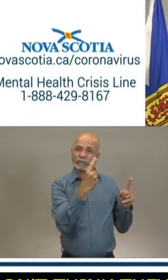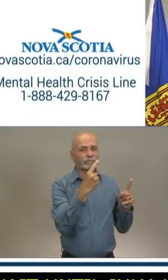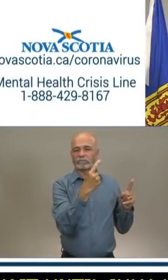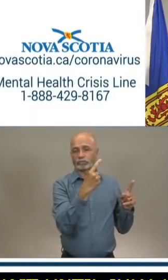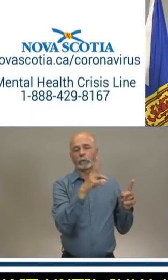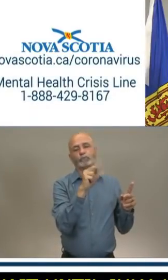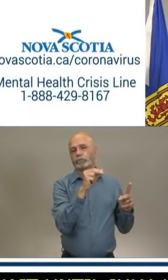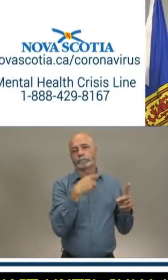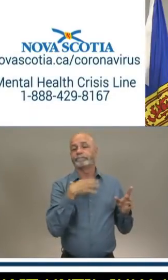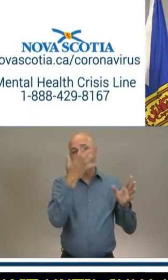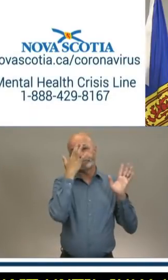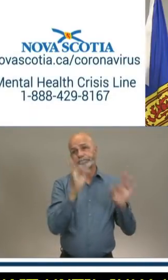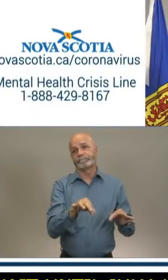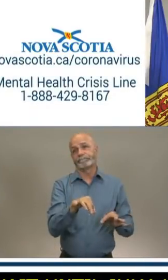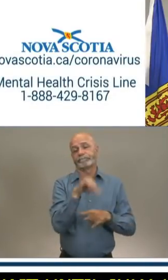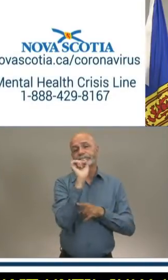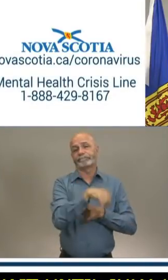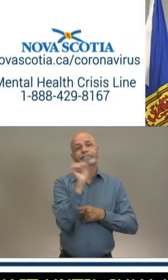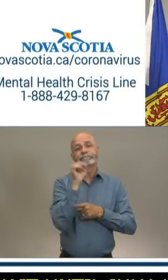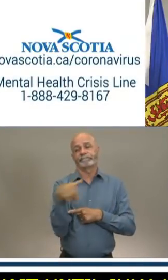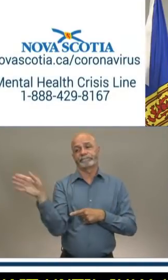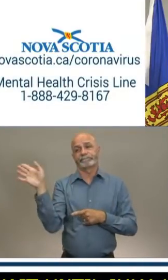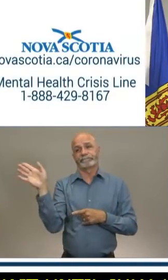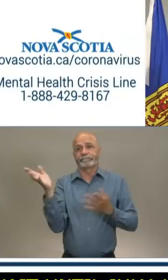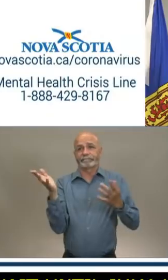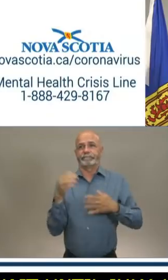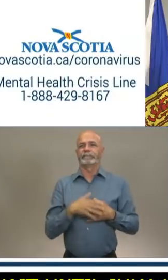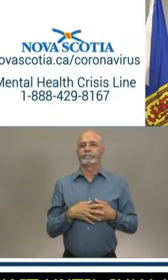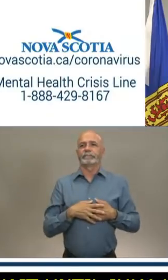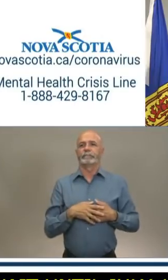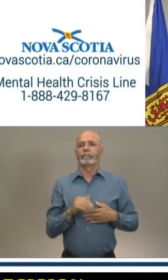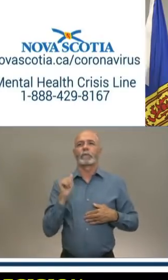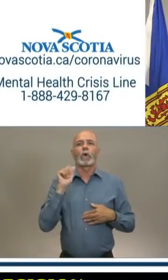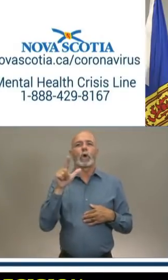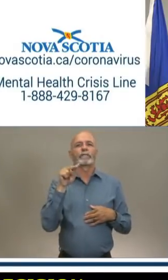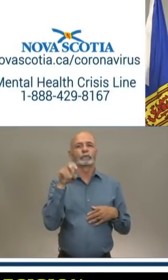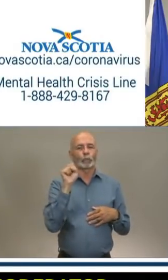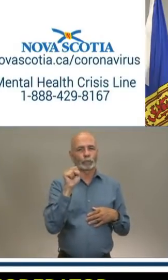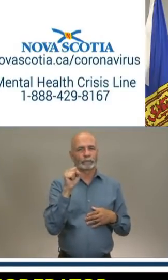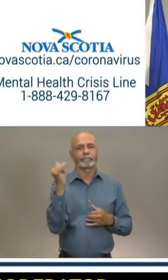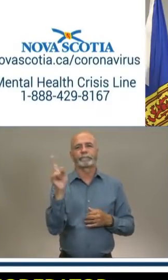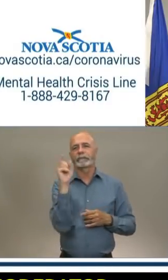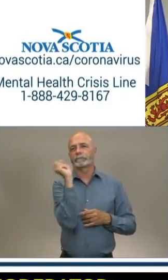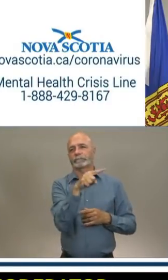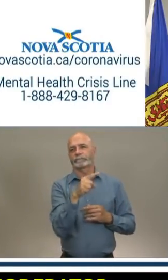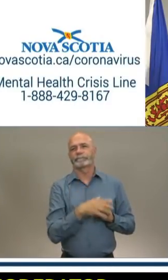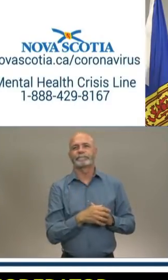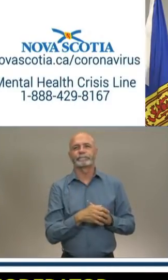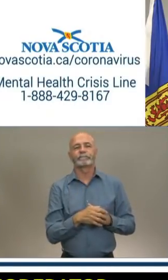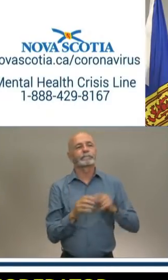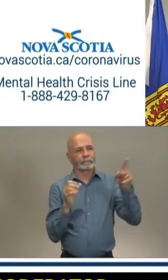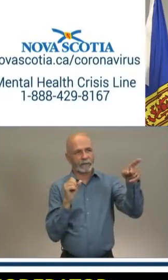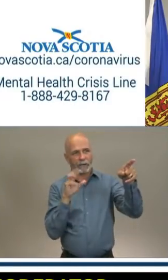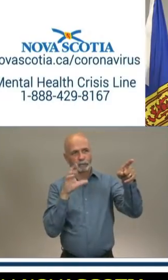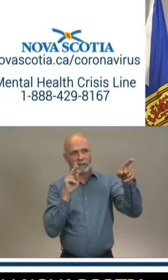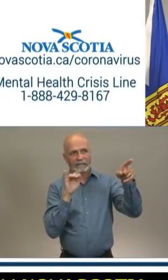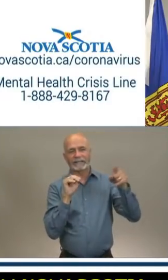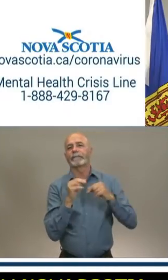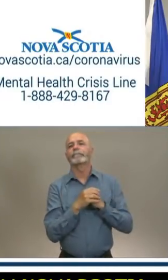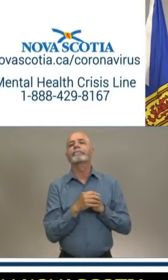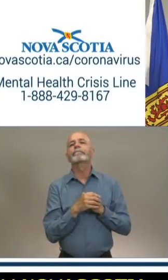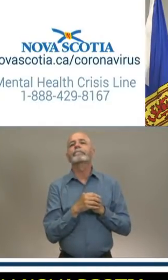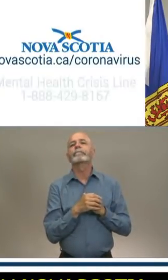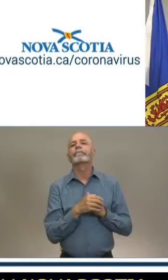from allnovascotia.com. Good afternoon. This question's for Premier Rankin. Since the Tuesday announcement with the New Brunswick